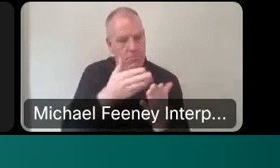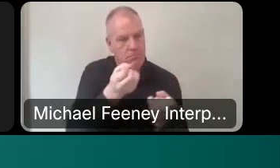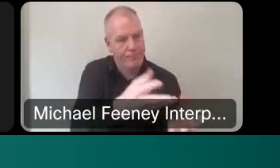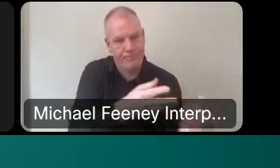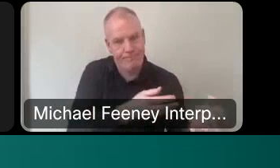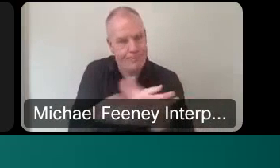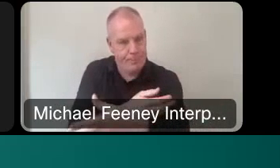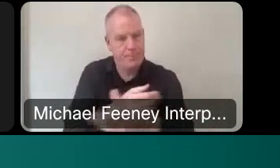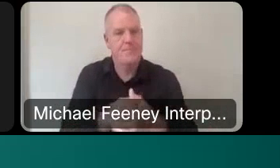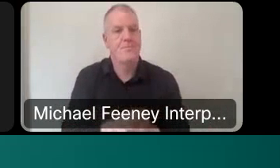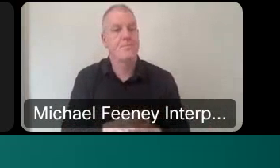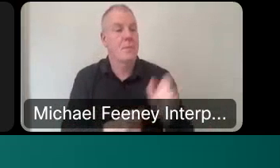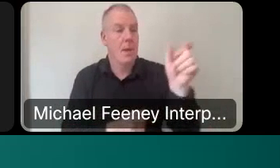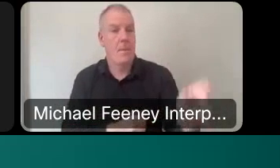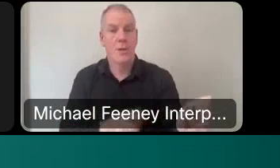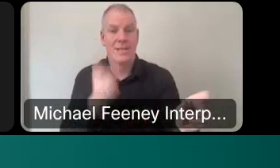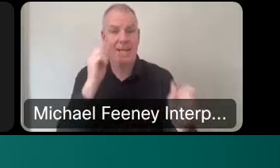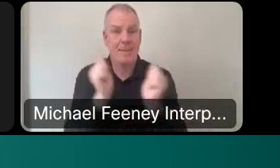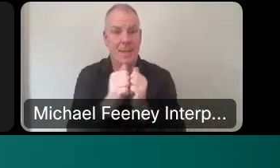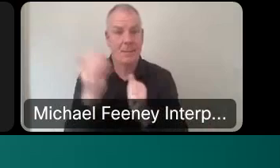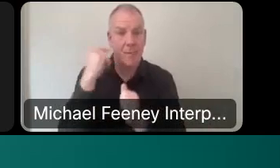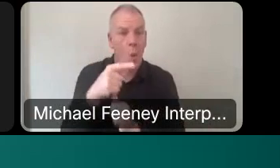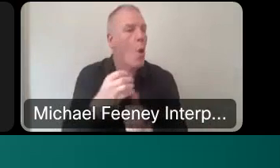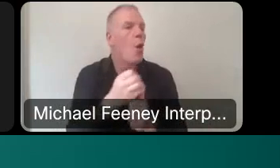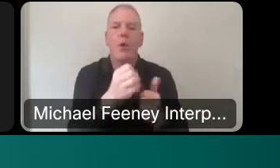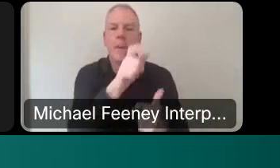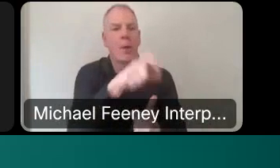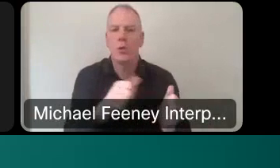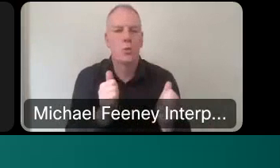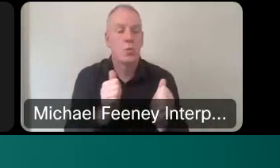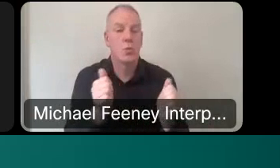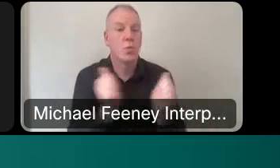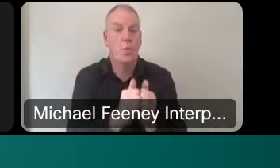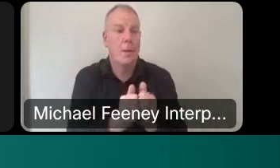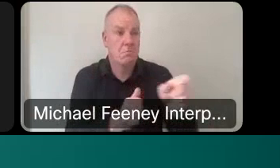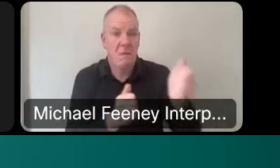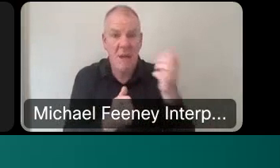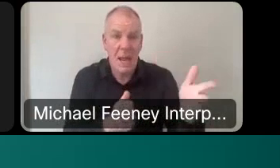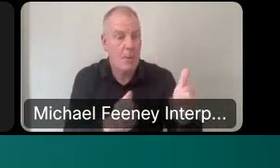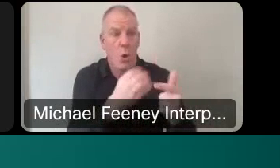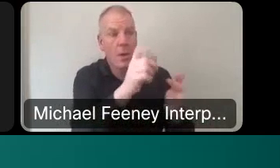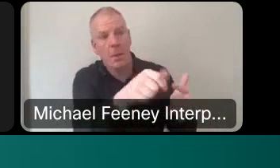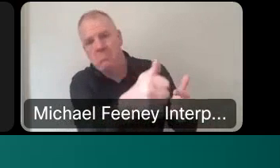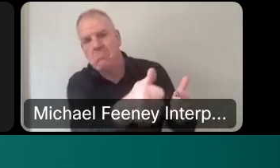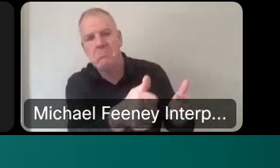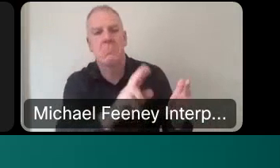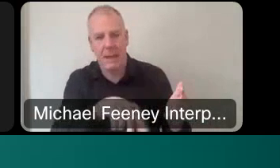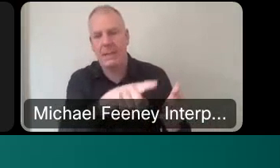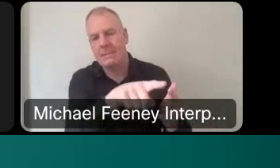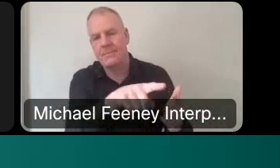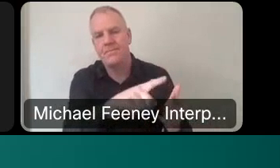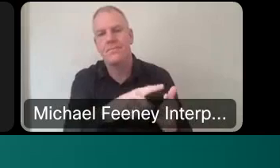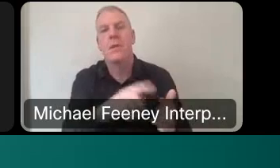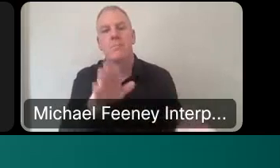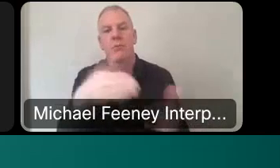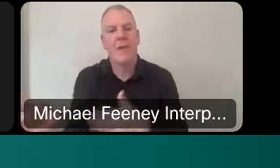healthcare practitioner who conducted the meeting or another practitioner deemed suitable, if that practitioner isn't available or isn't able to respond, they